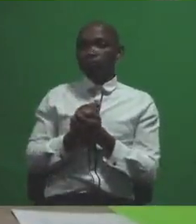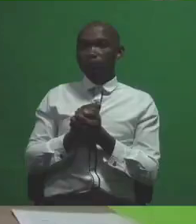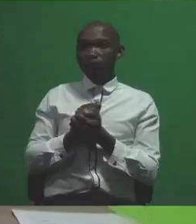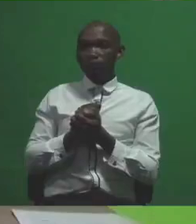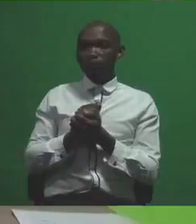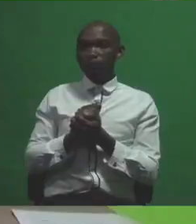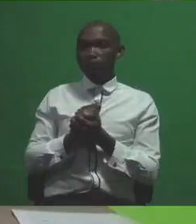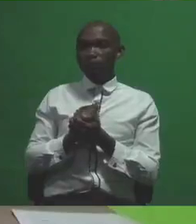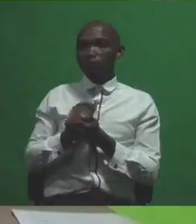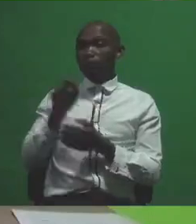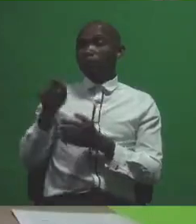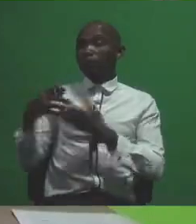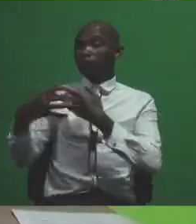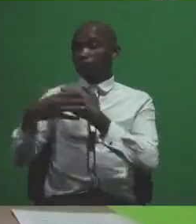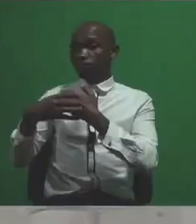This picture